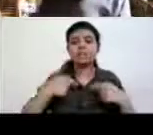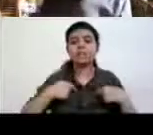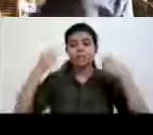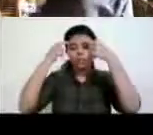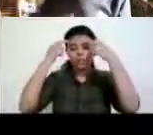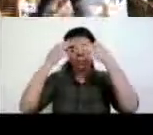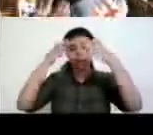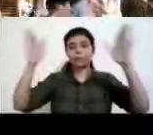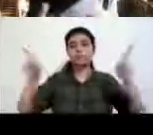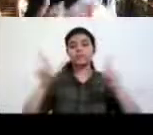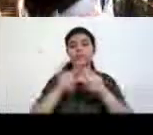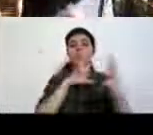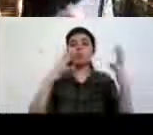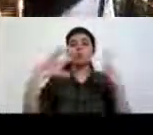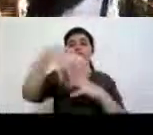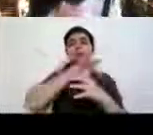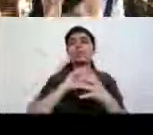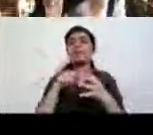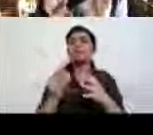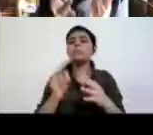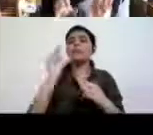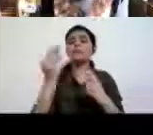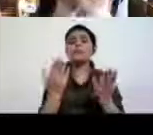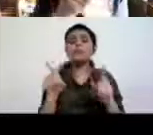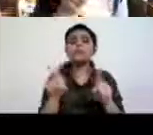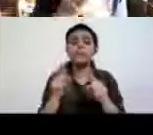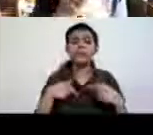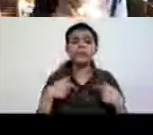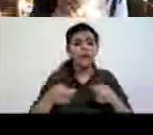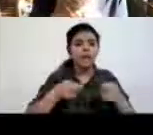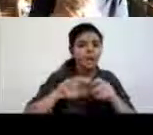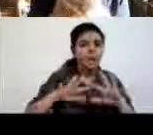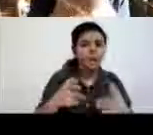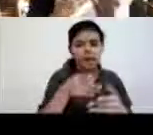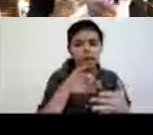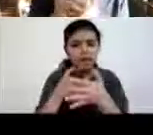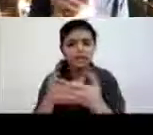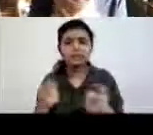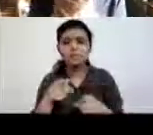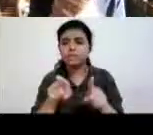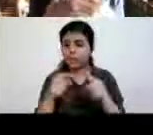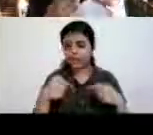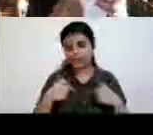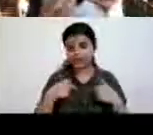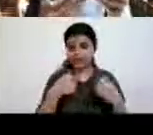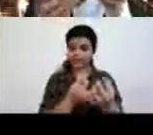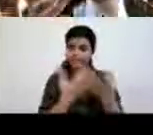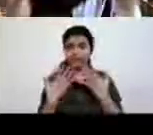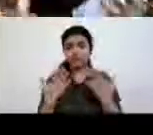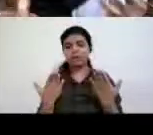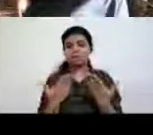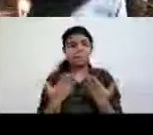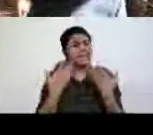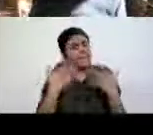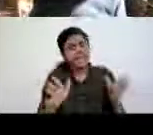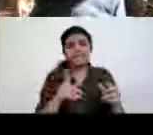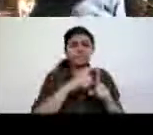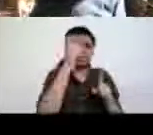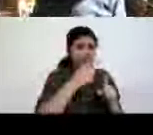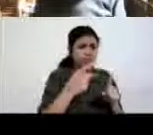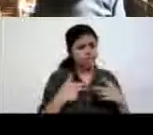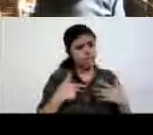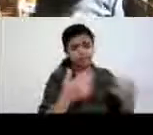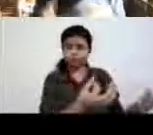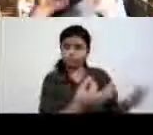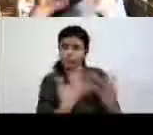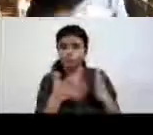is dealing with the fact that I might be a specialist in some area of design,